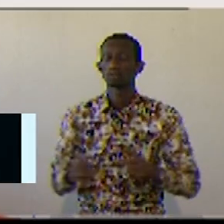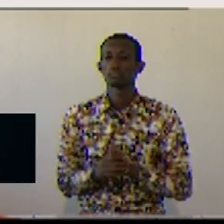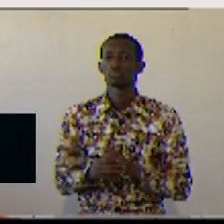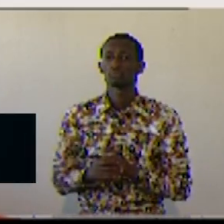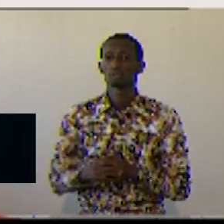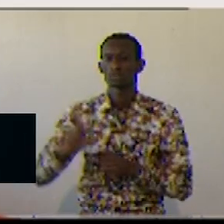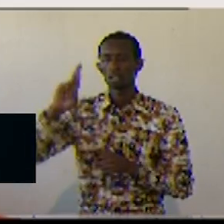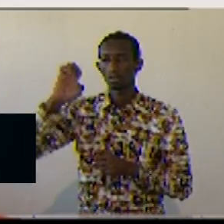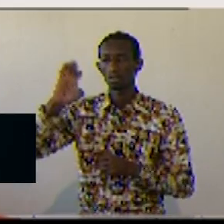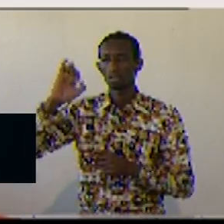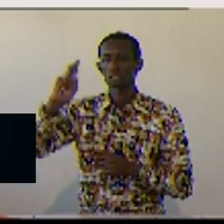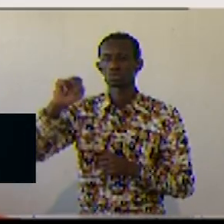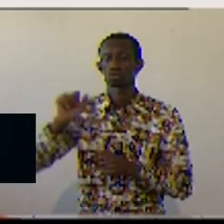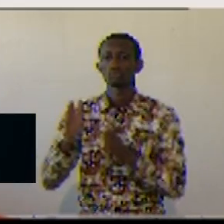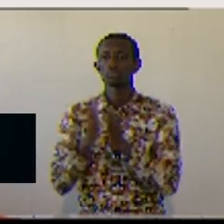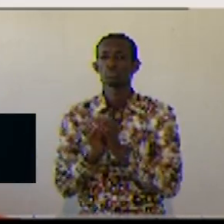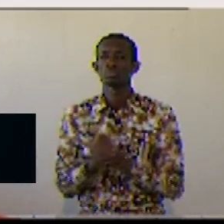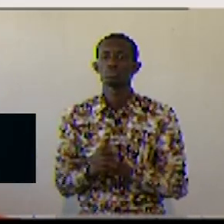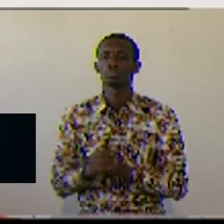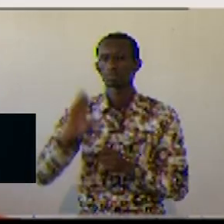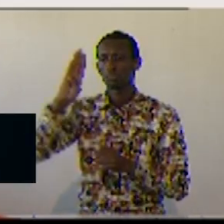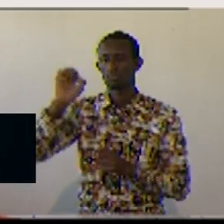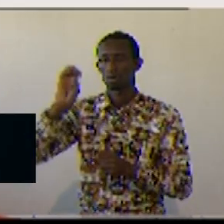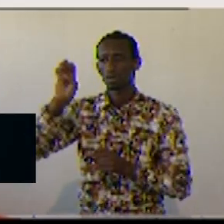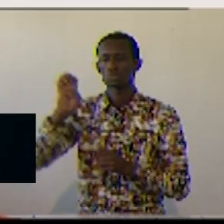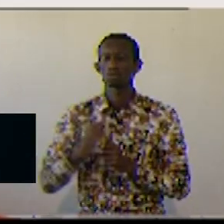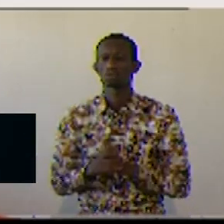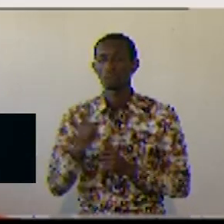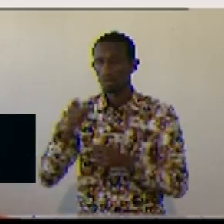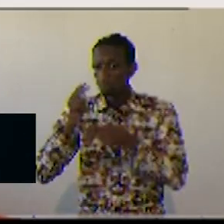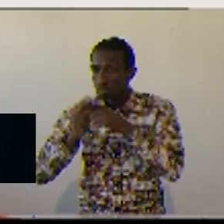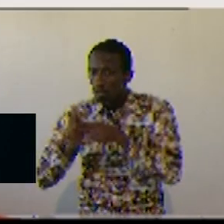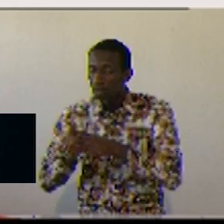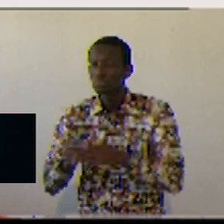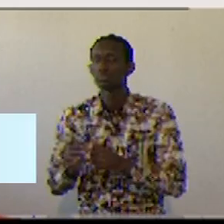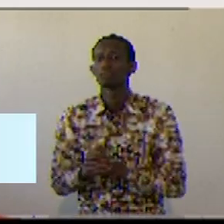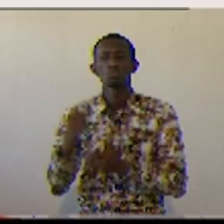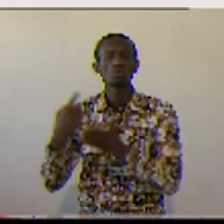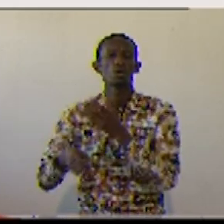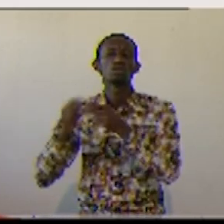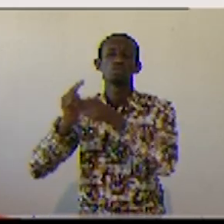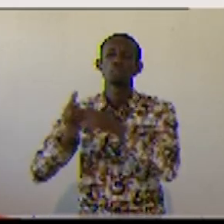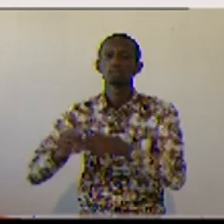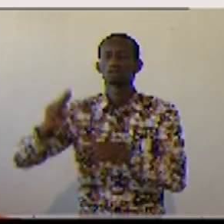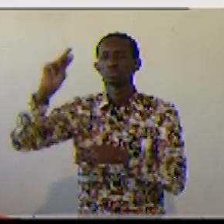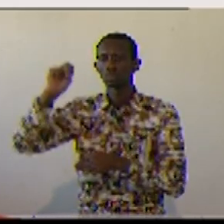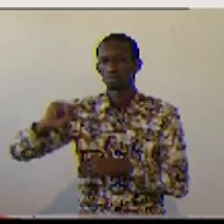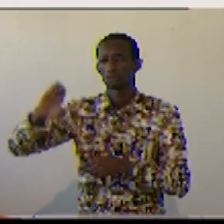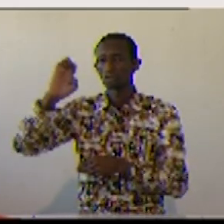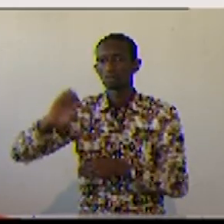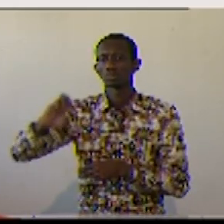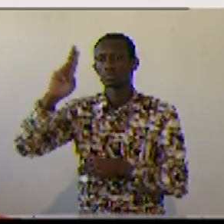base? How do we call it? We call it a neutralization reaction. It's one of the 2 types